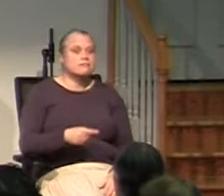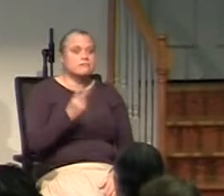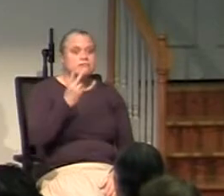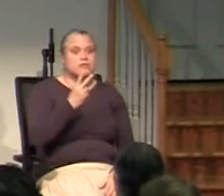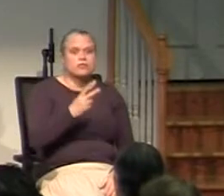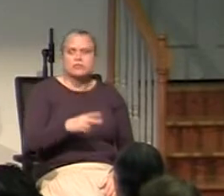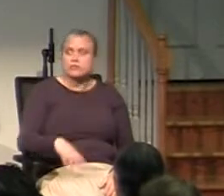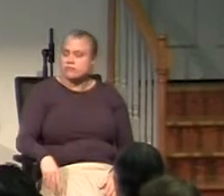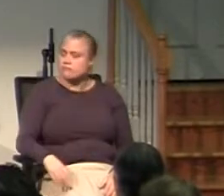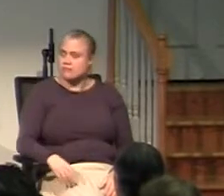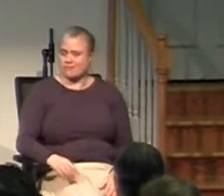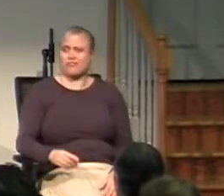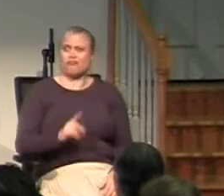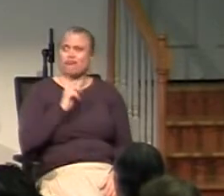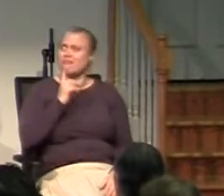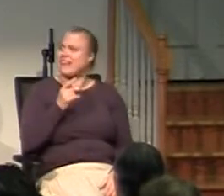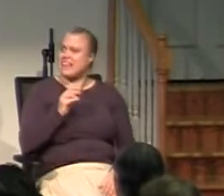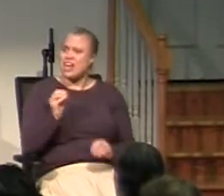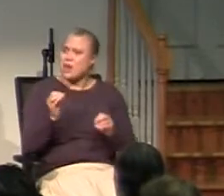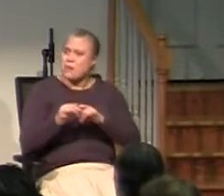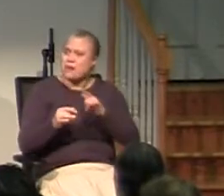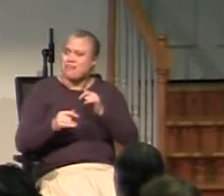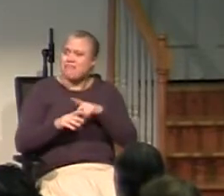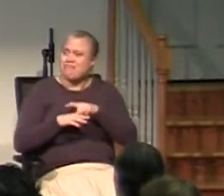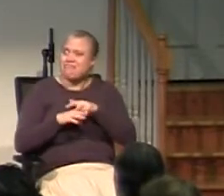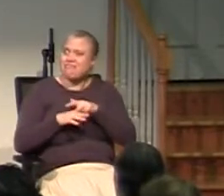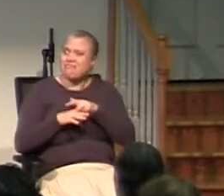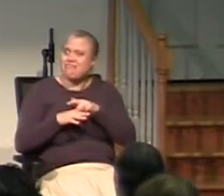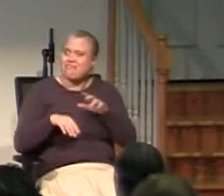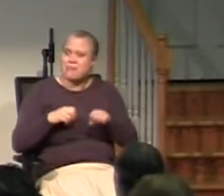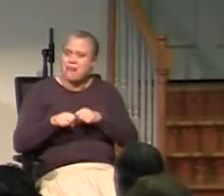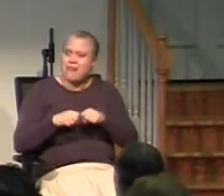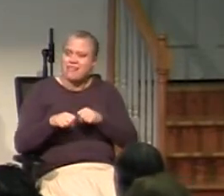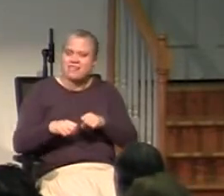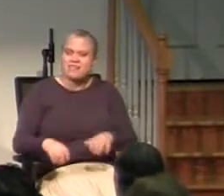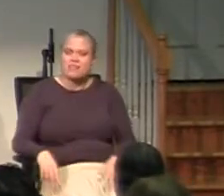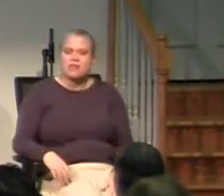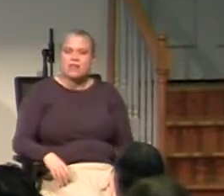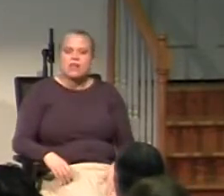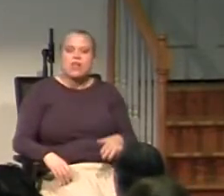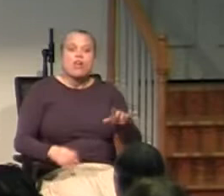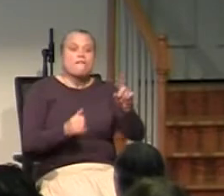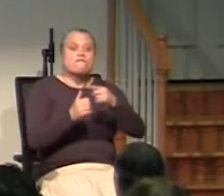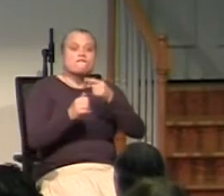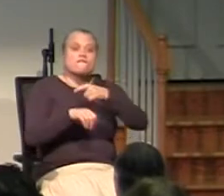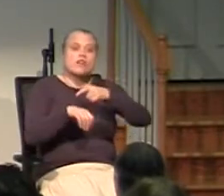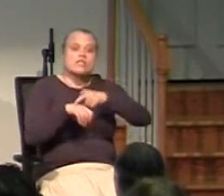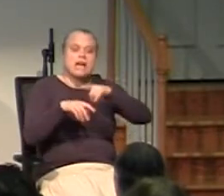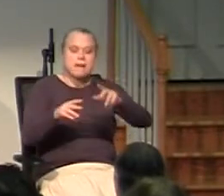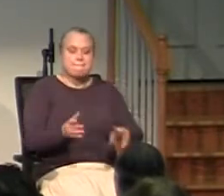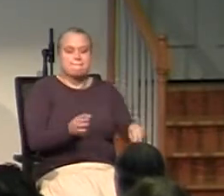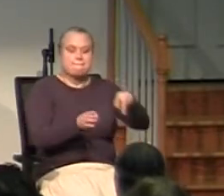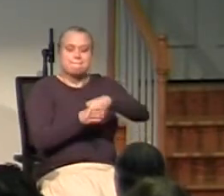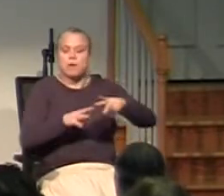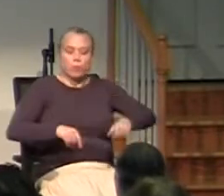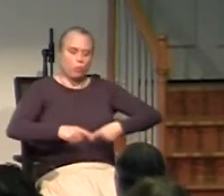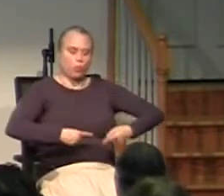I'm not trying to surprise anybody. Now, did you get on that bicycle and ride it immediately? Just boom.